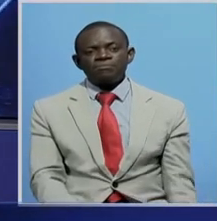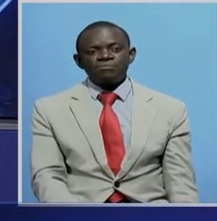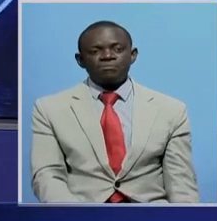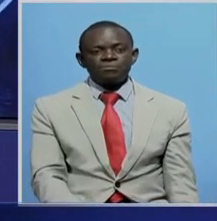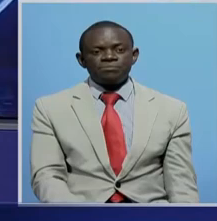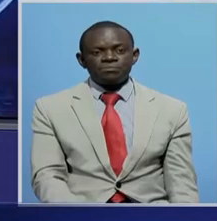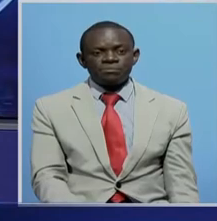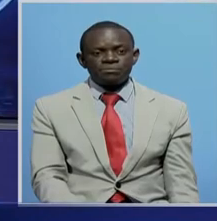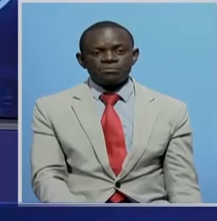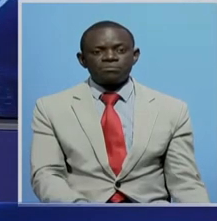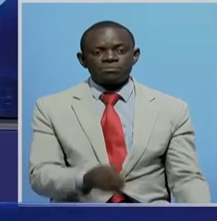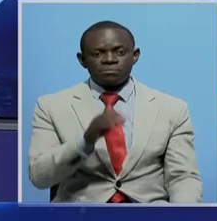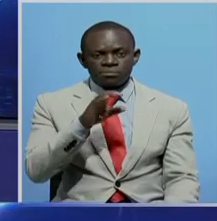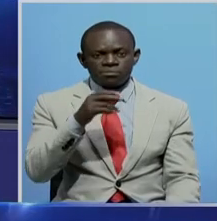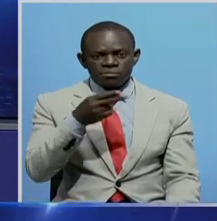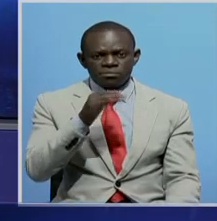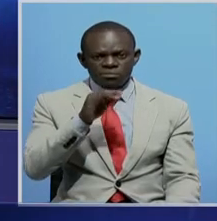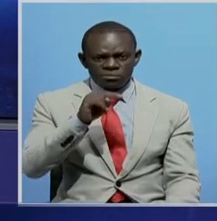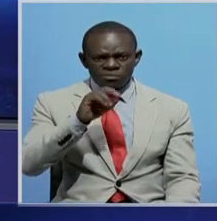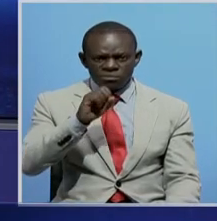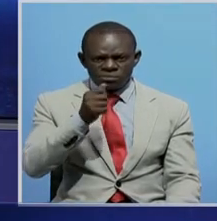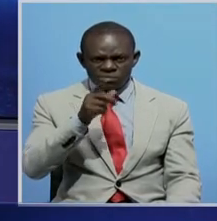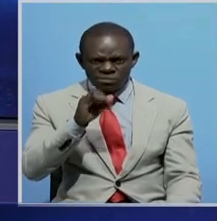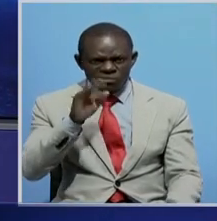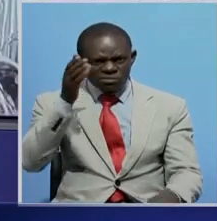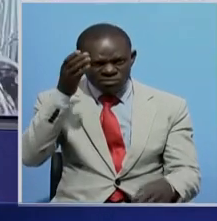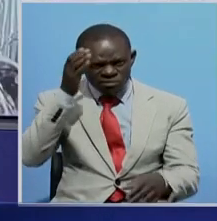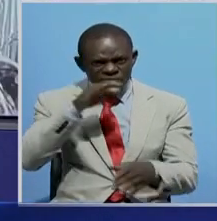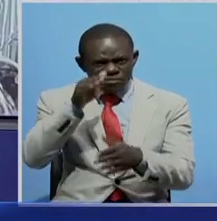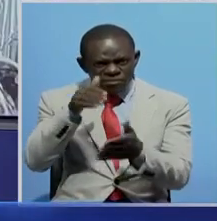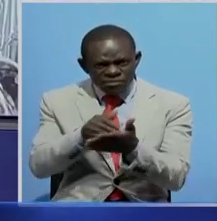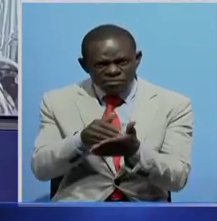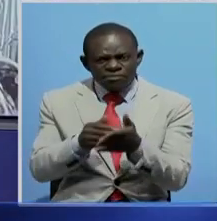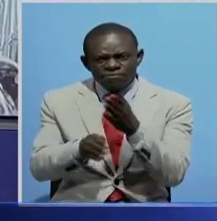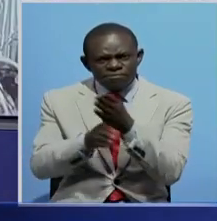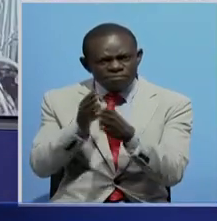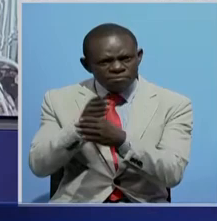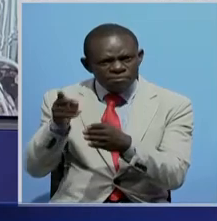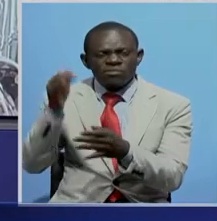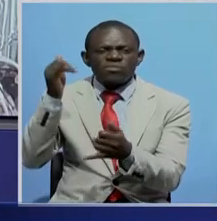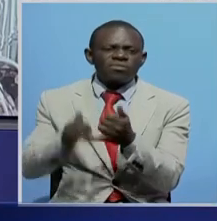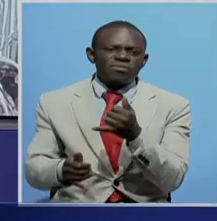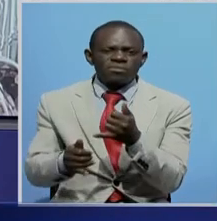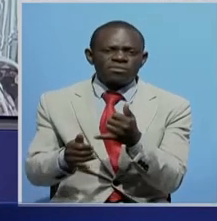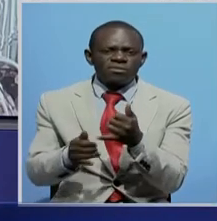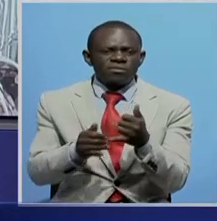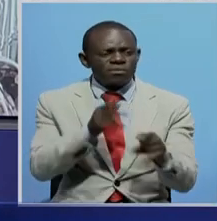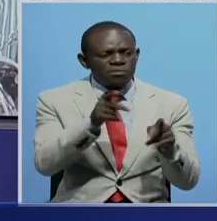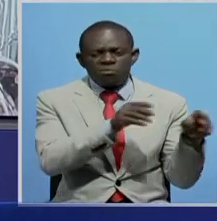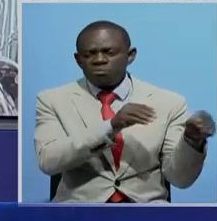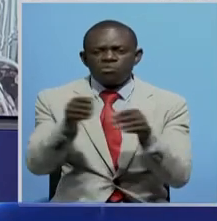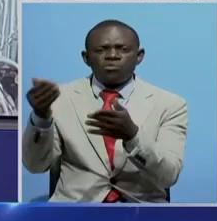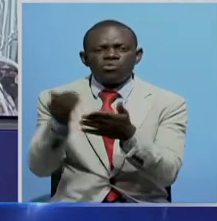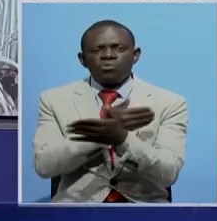Works on the new Chinsali Civic Center has been completed and all works have moved to a new three-storey building. And Chinsali Town Council